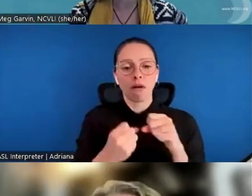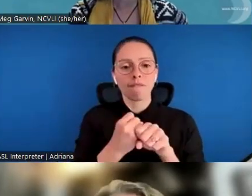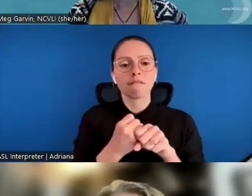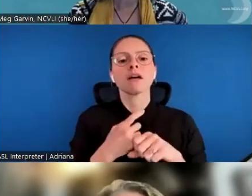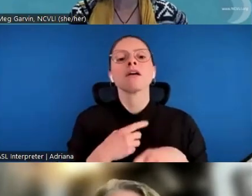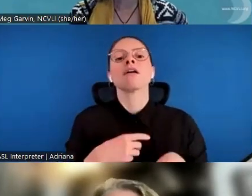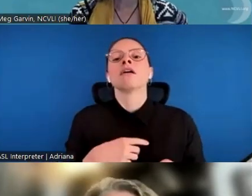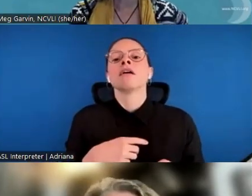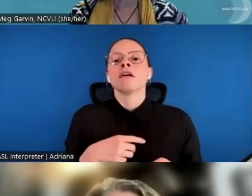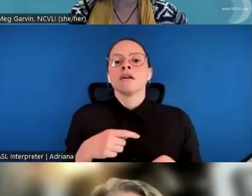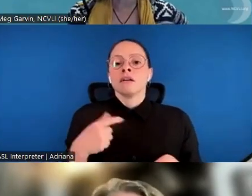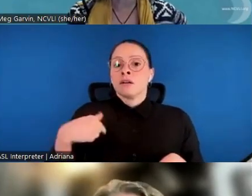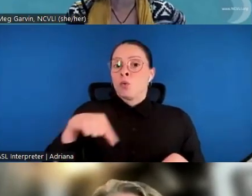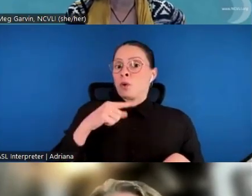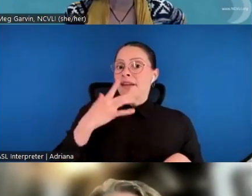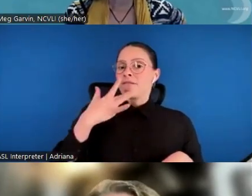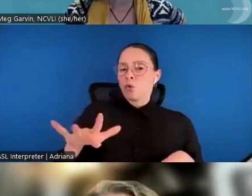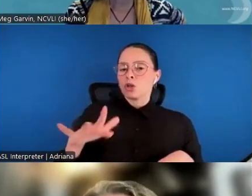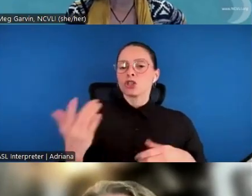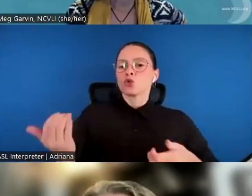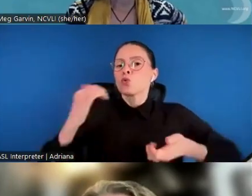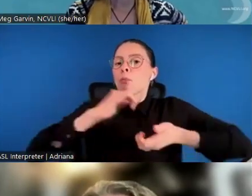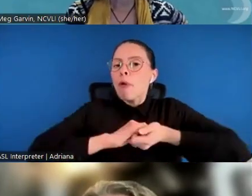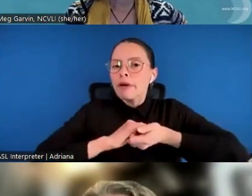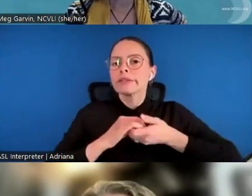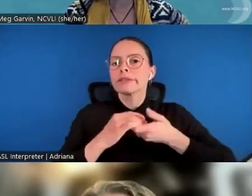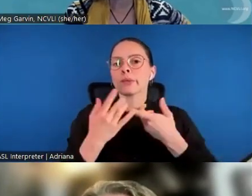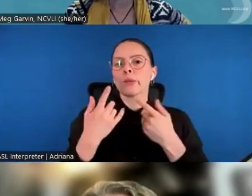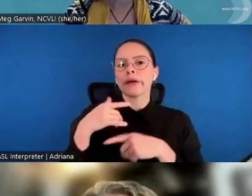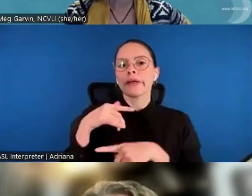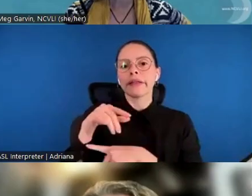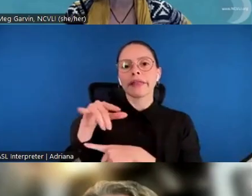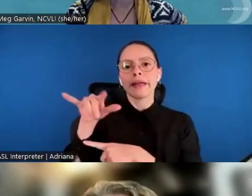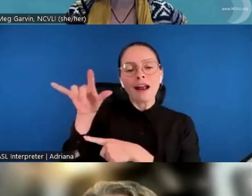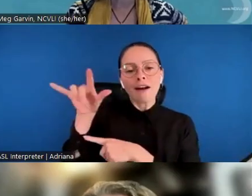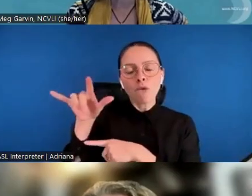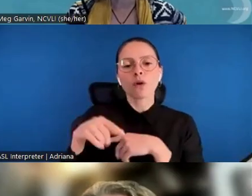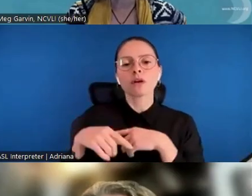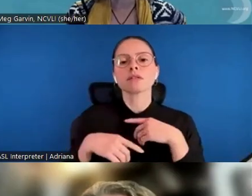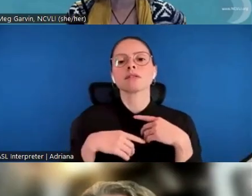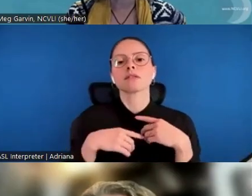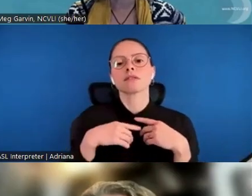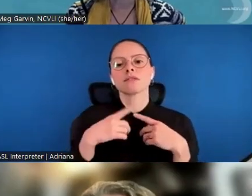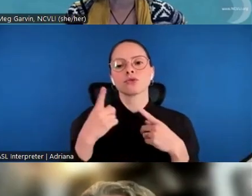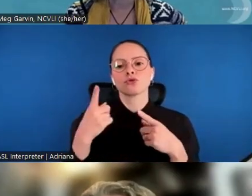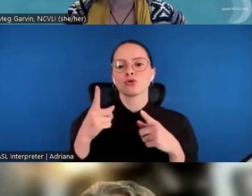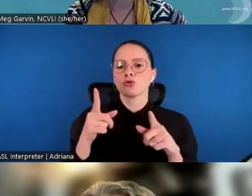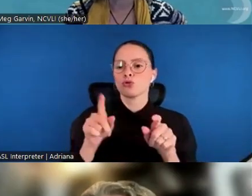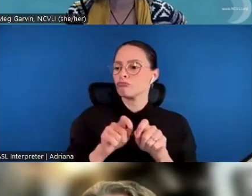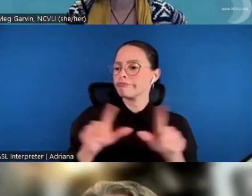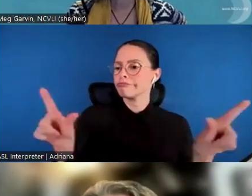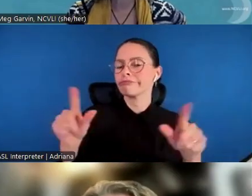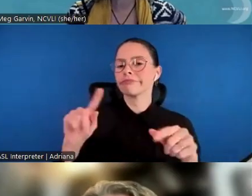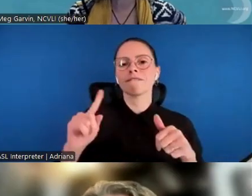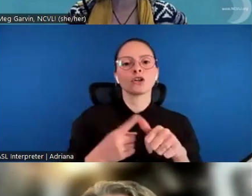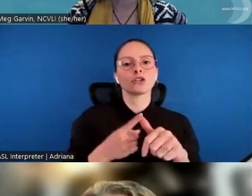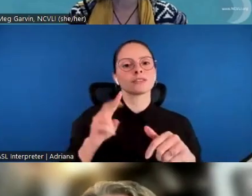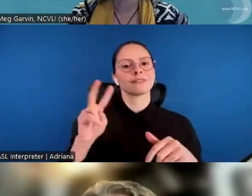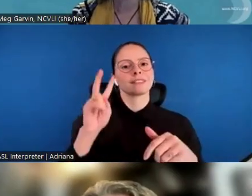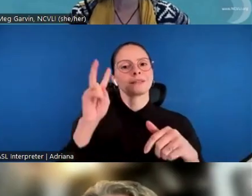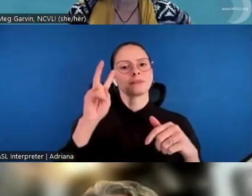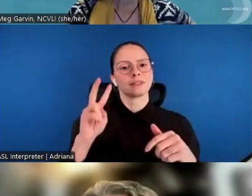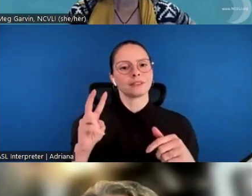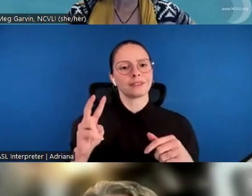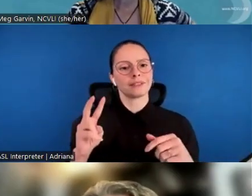was, to partner with the Air Force to develop and launch the first Special Victims Counsel program. So what was that